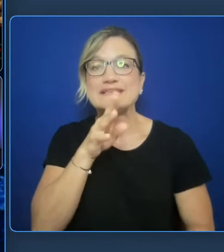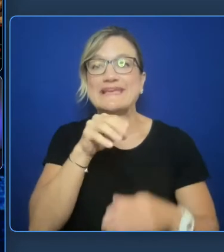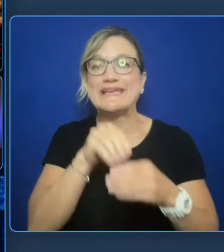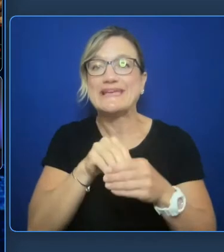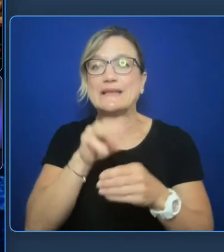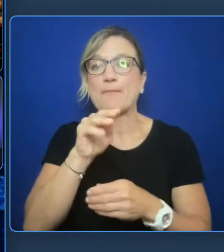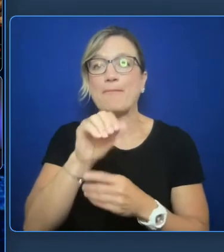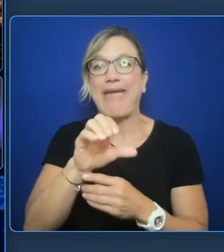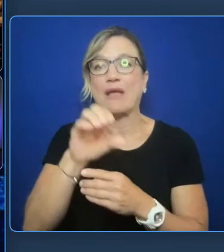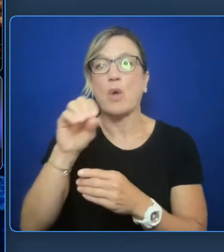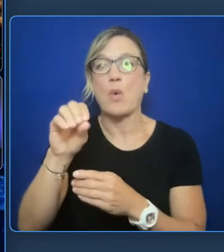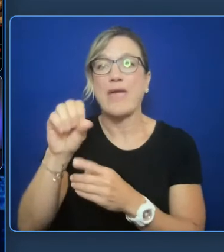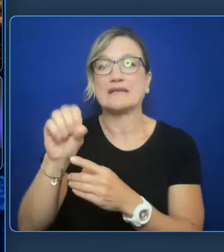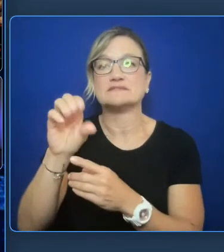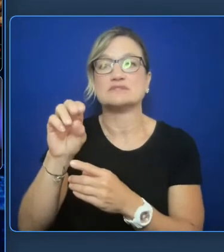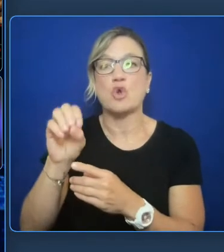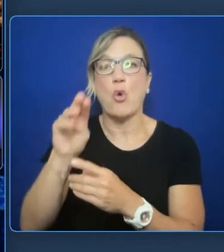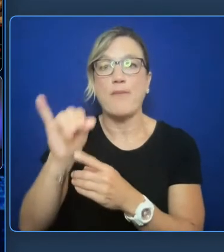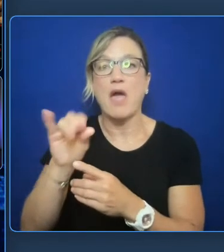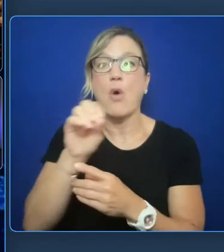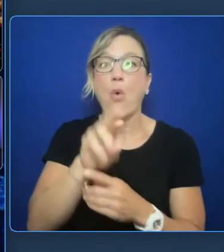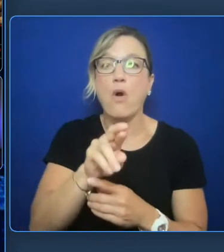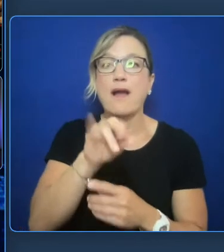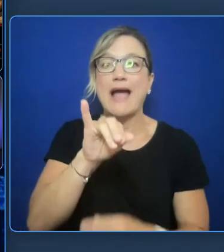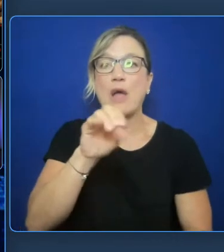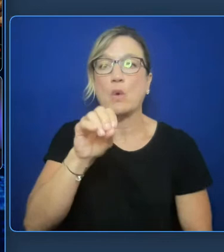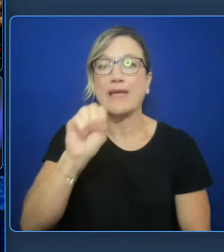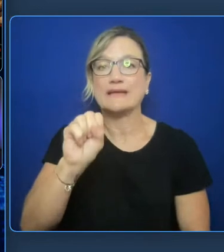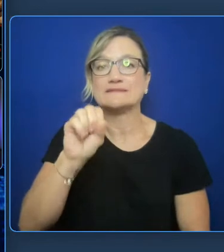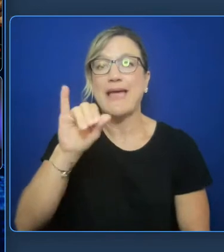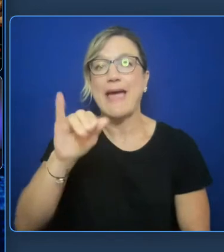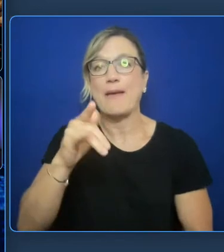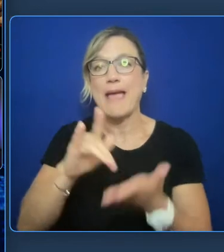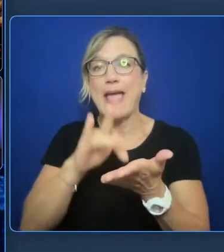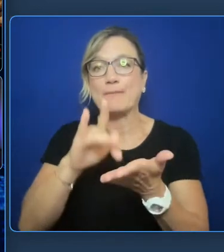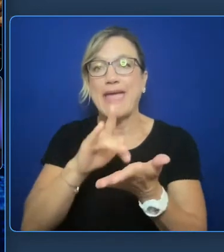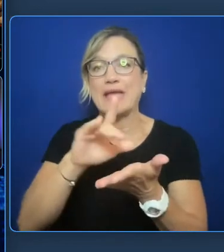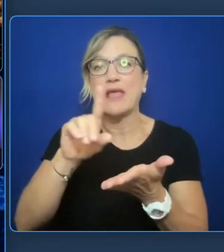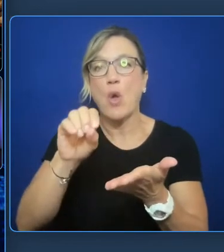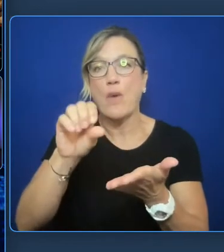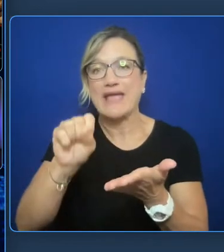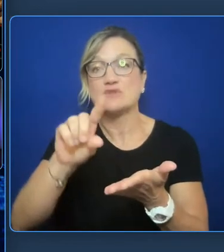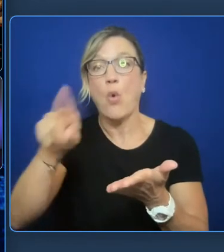Mac OS Sonoma, or will it be an iOS iPad OS only feature?